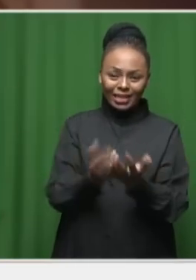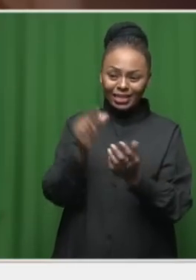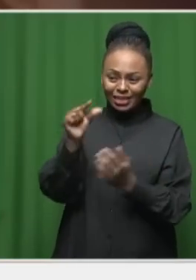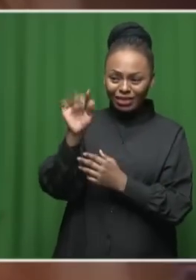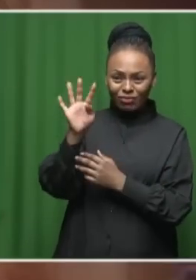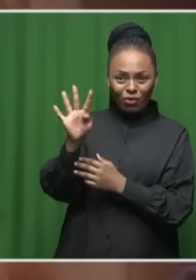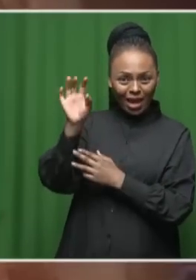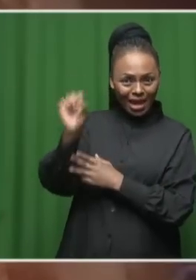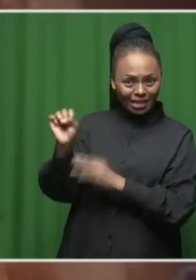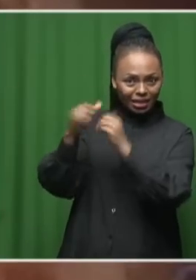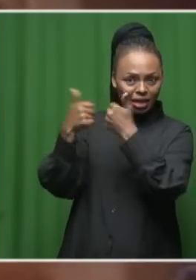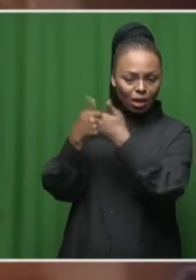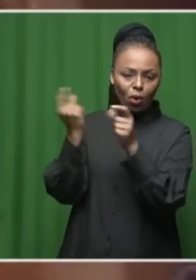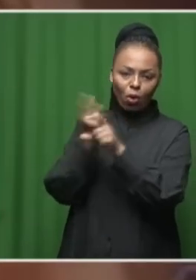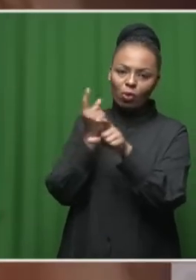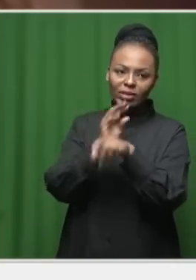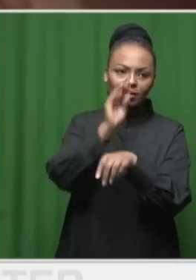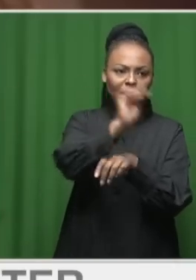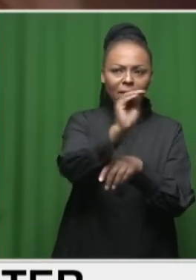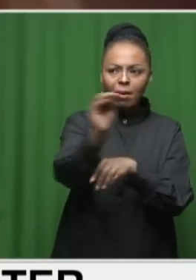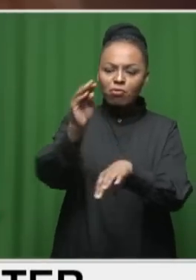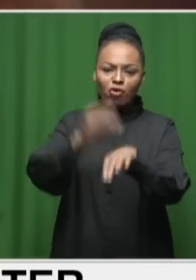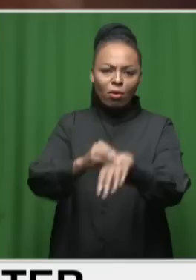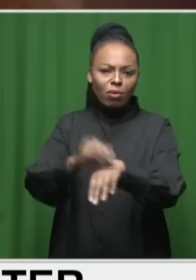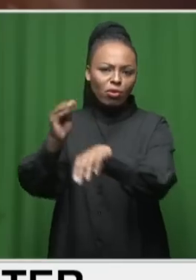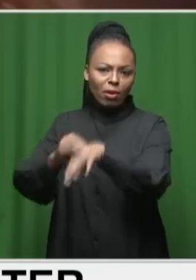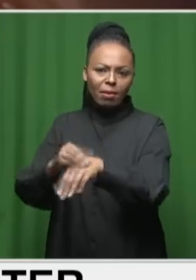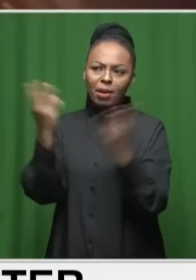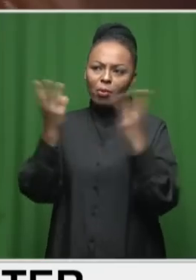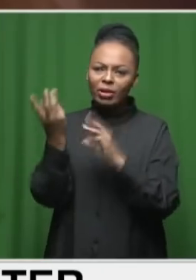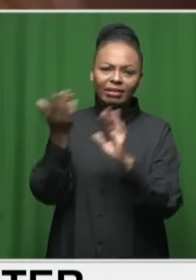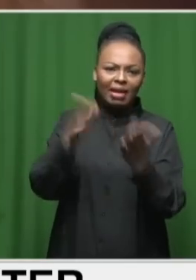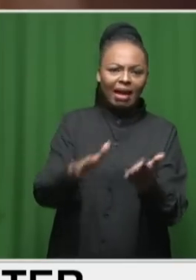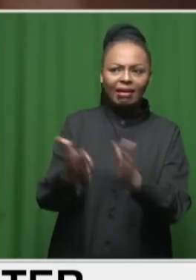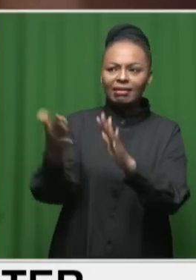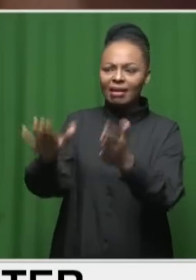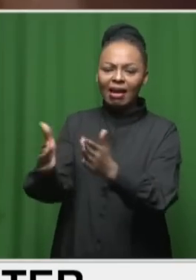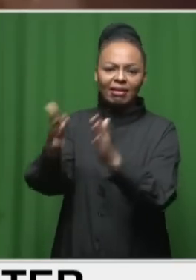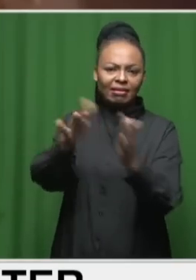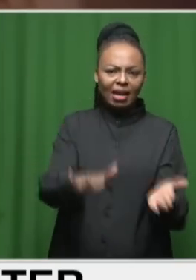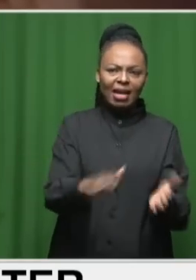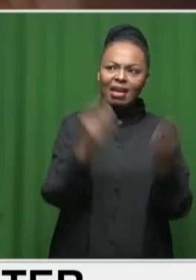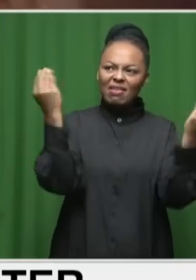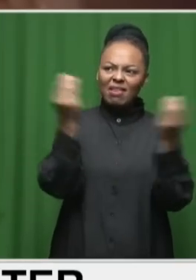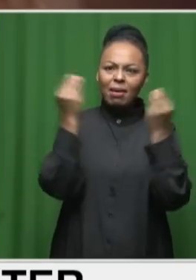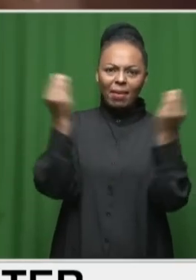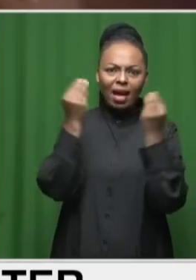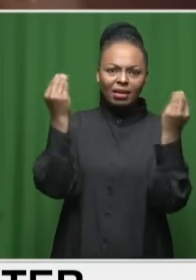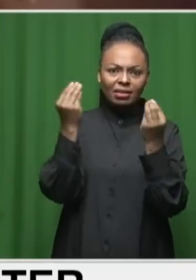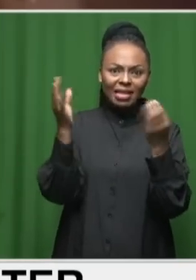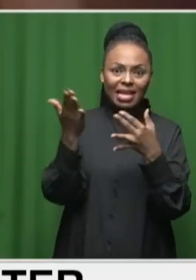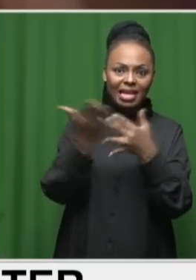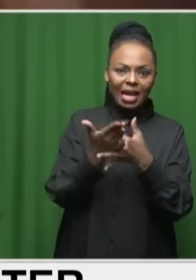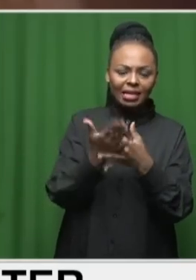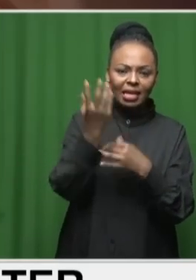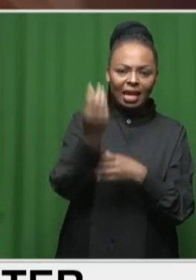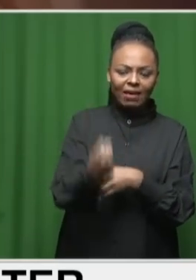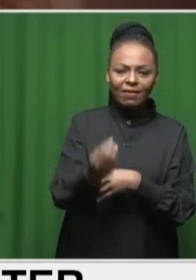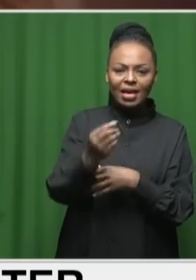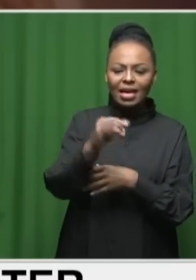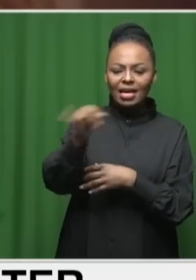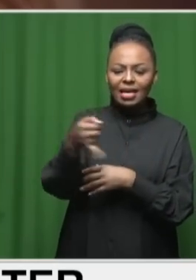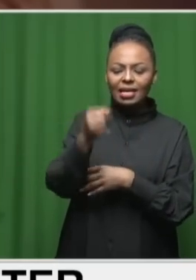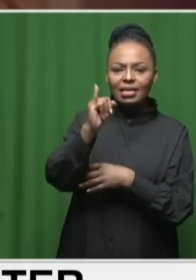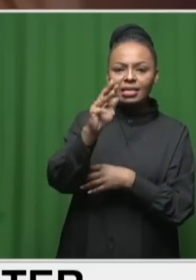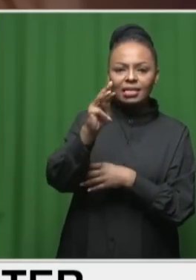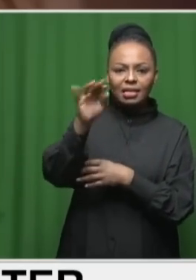running into problems. People keep dying in their care. I mean, there's a very famous case here of Jimmy Mubenga,